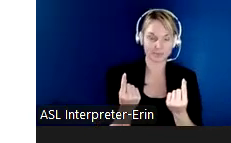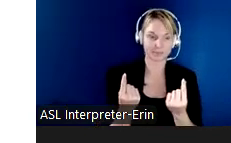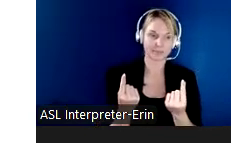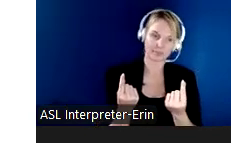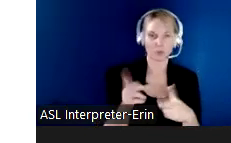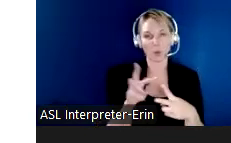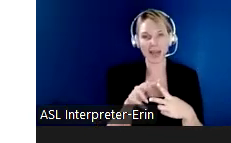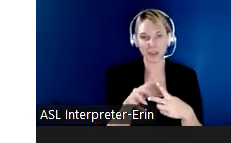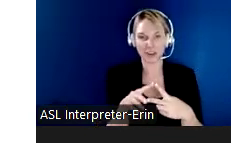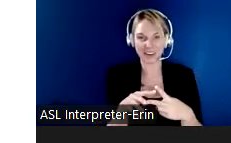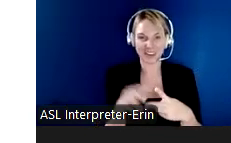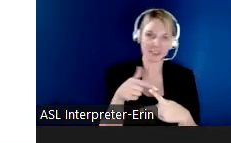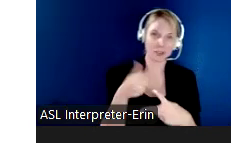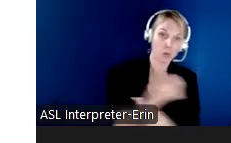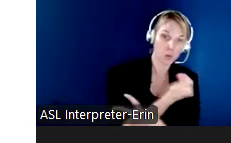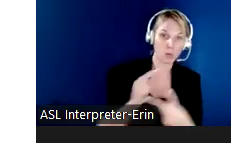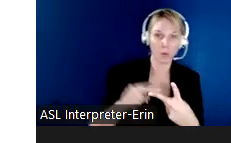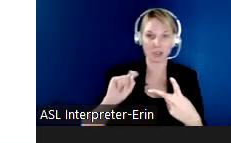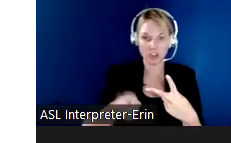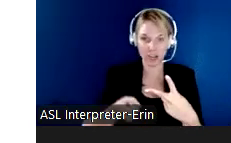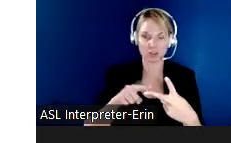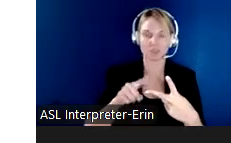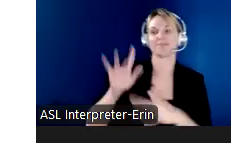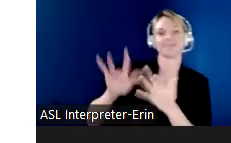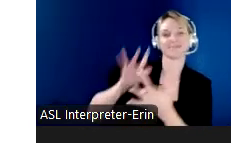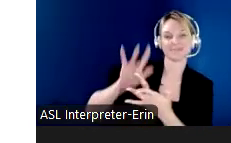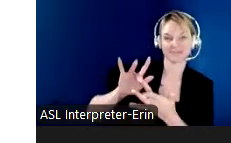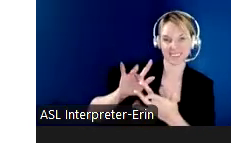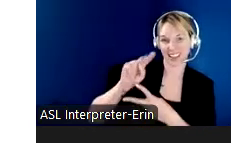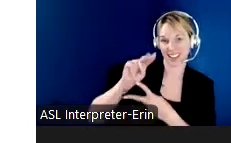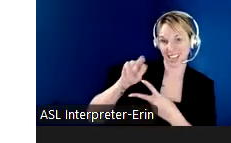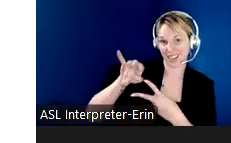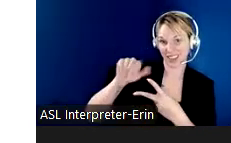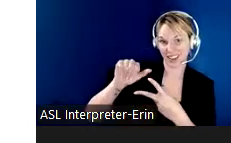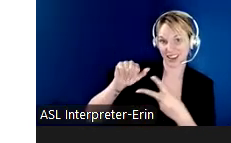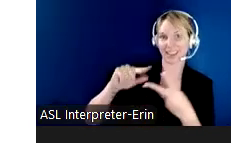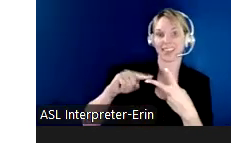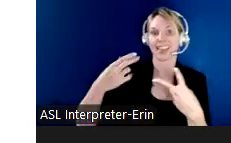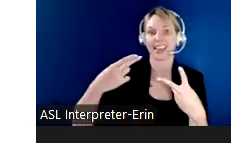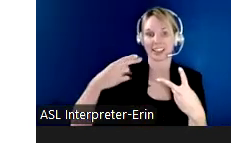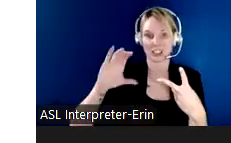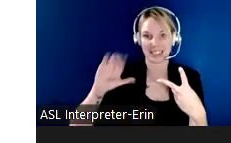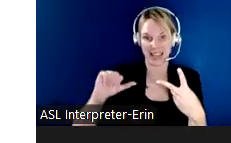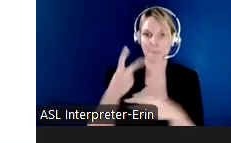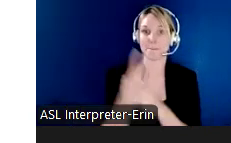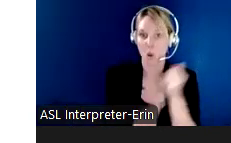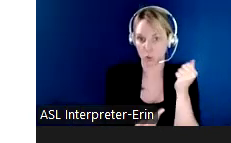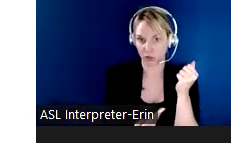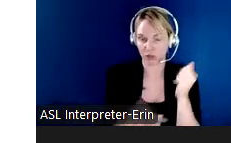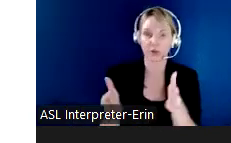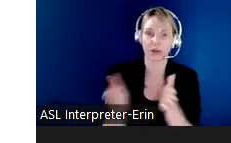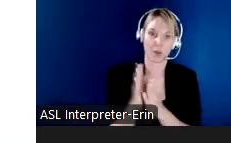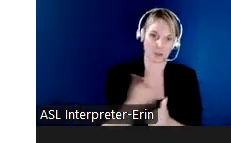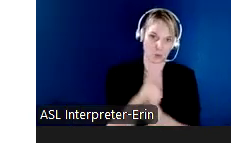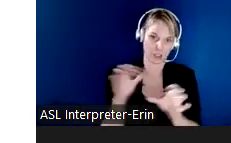those things, you're going to want to reach out to both Navia and HCA and request that we do that. So for Navia, you just want to